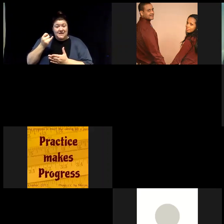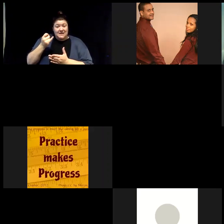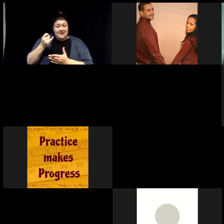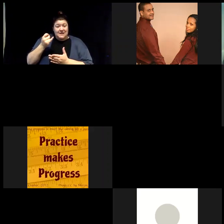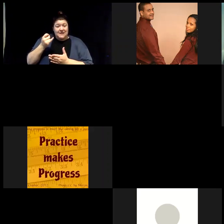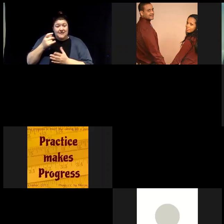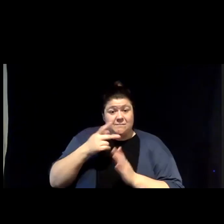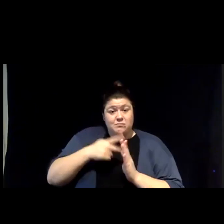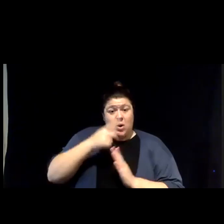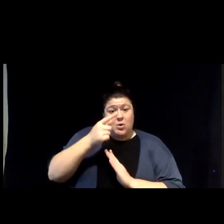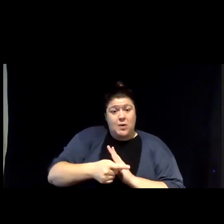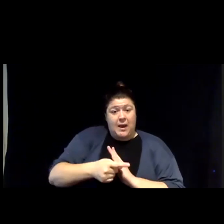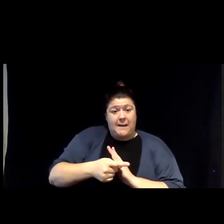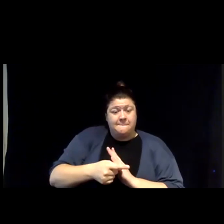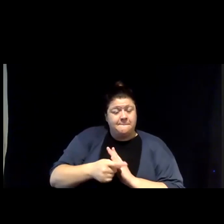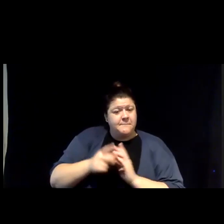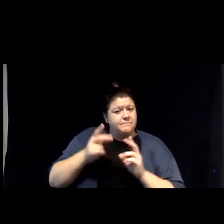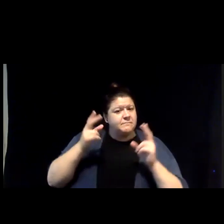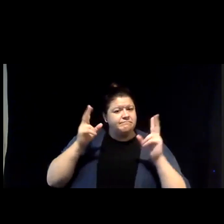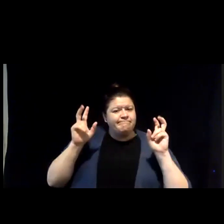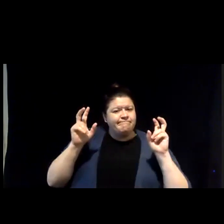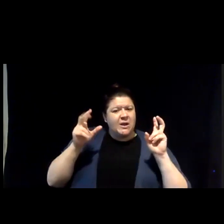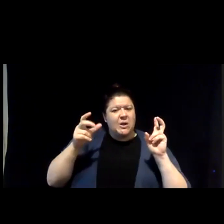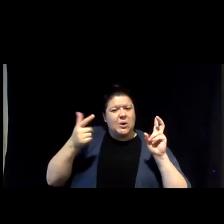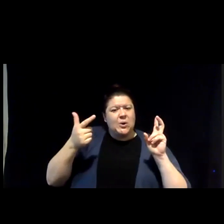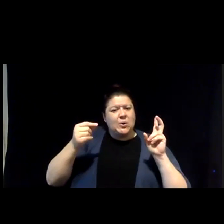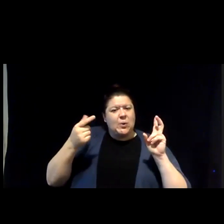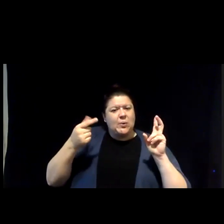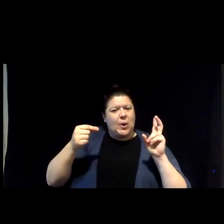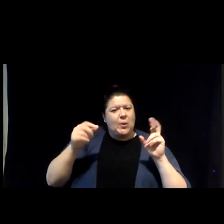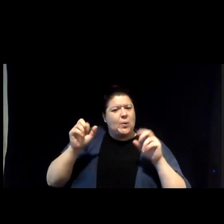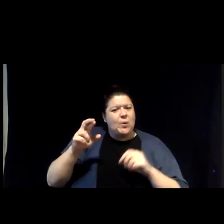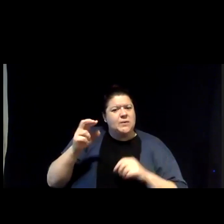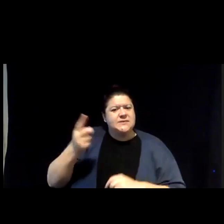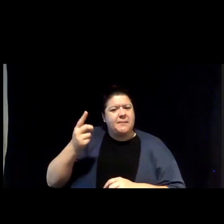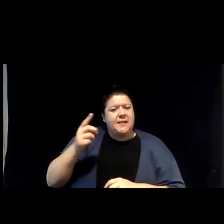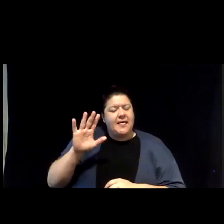called Quilgo or something like that.